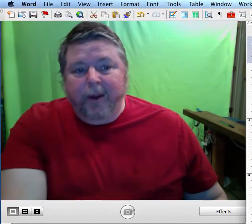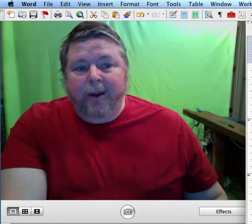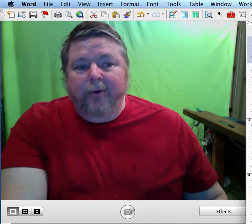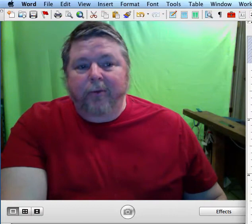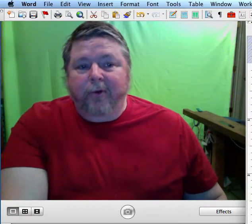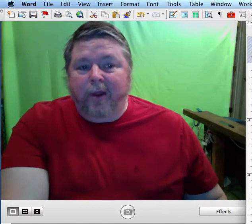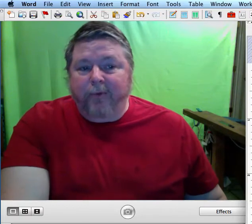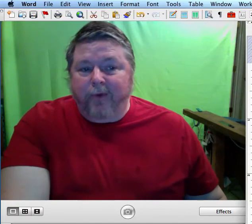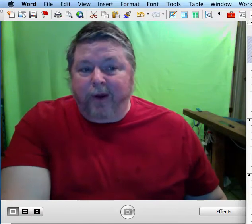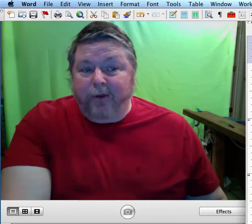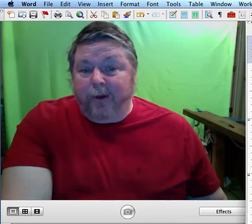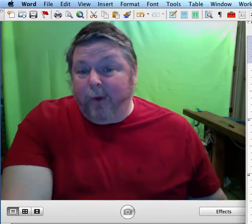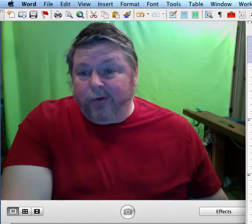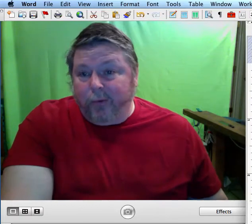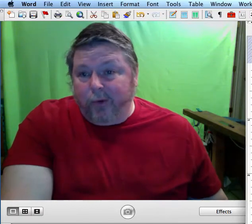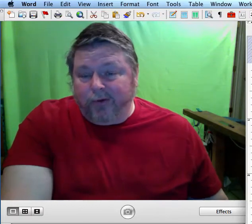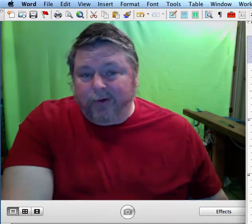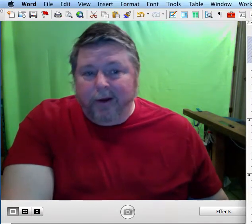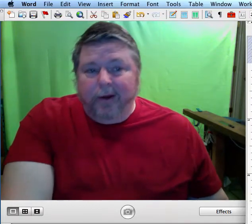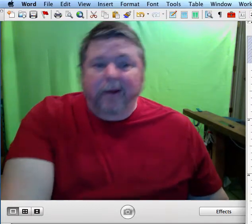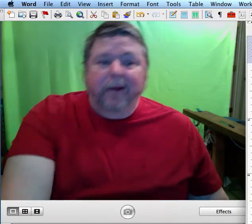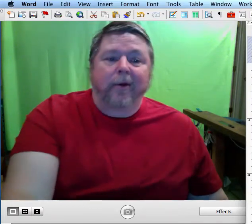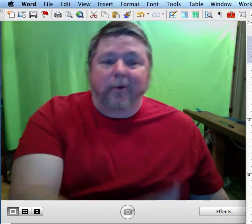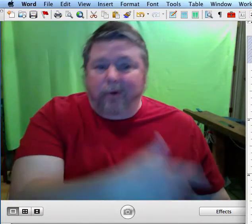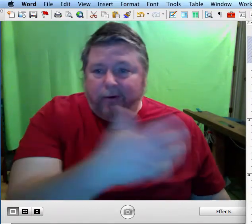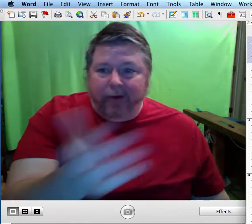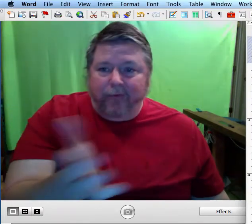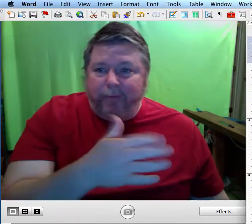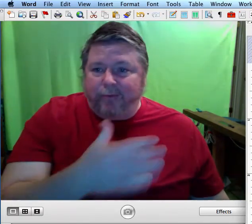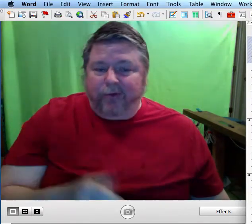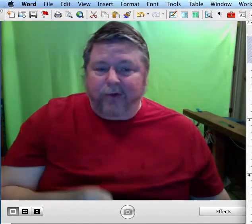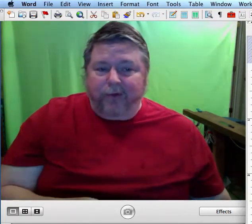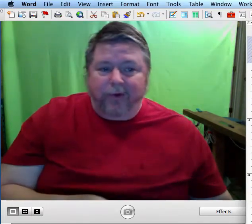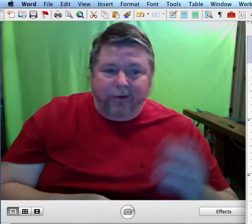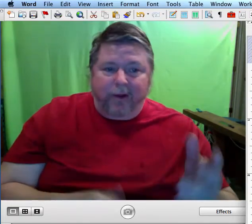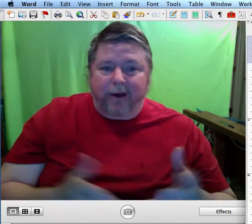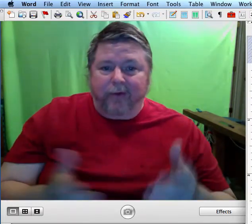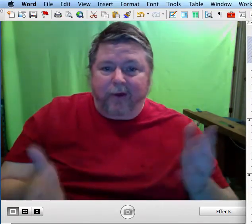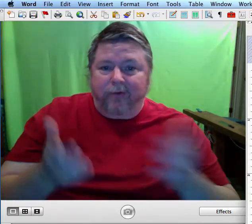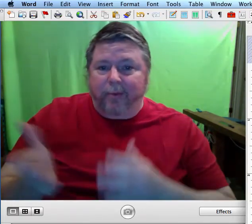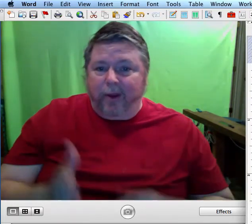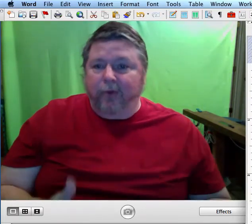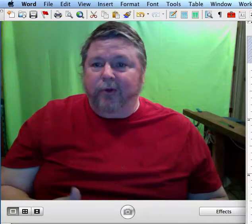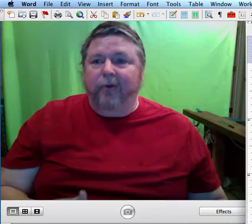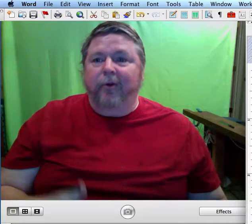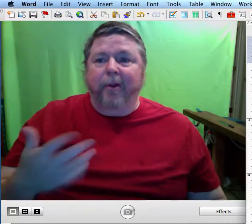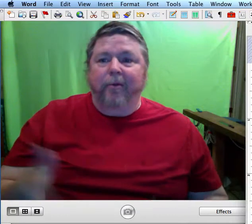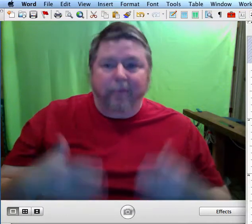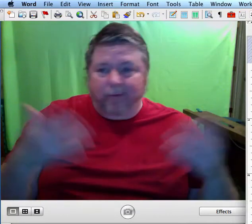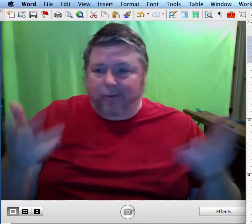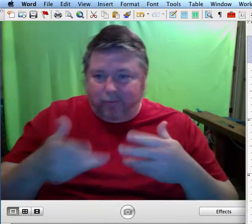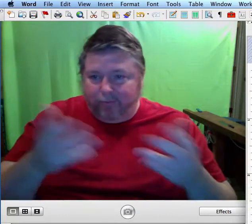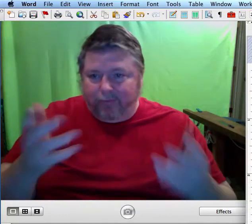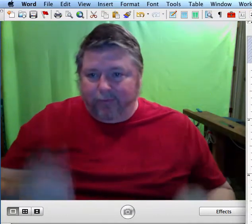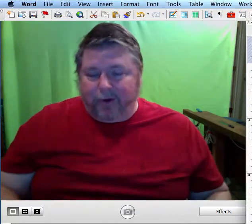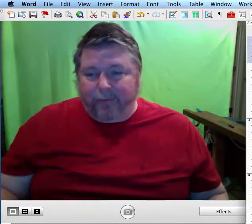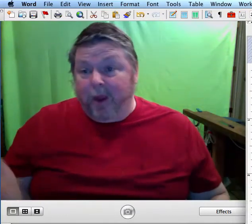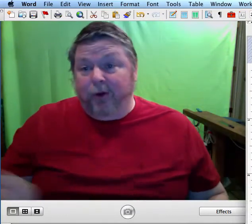which provide 30 bonus points, or if it makes more sense for you to do that instead of some of the ghost interpreting, you